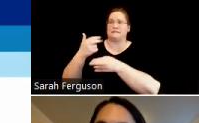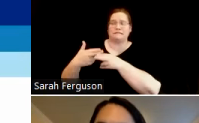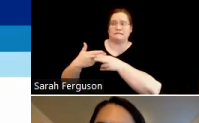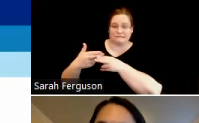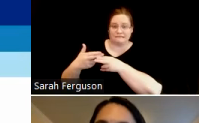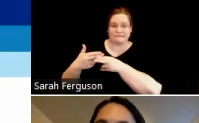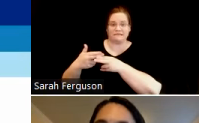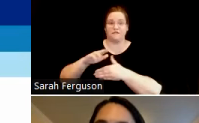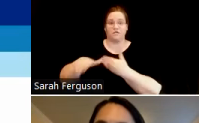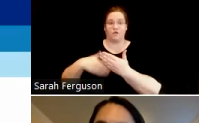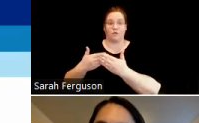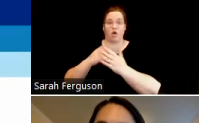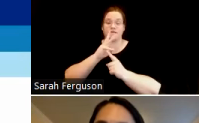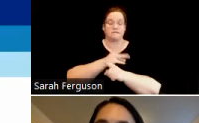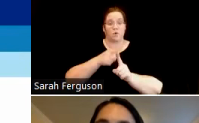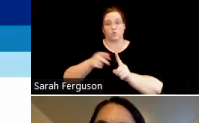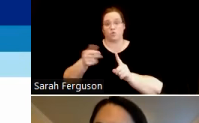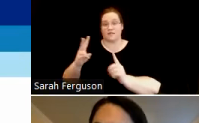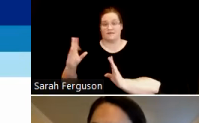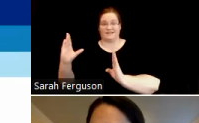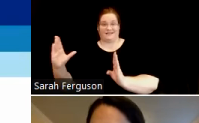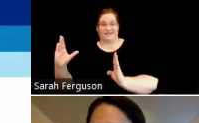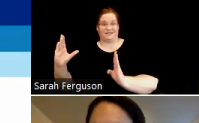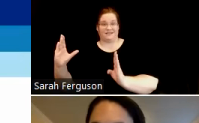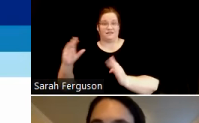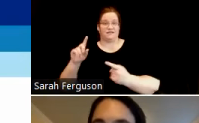through 17, in that June.